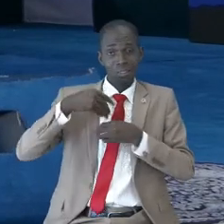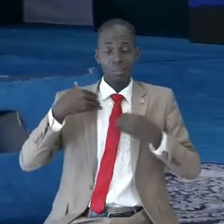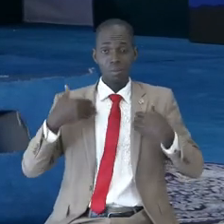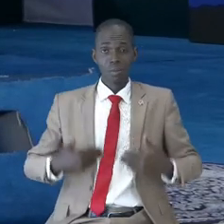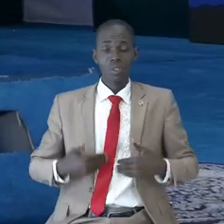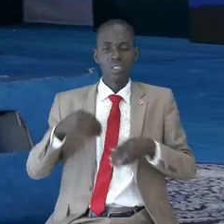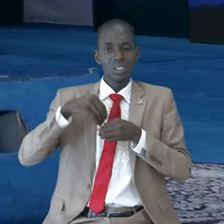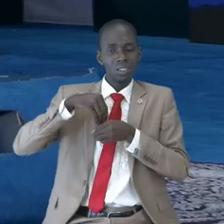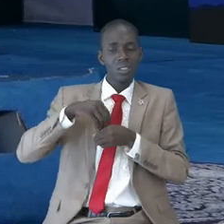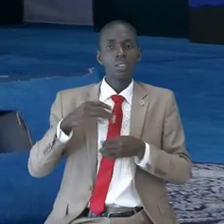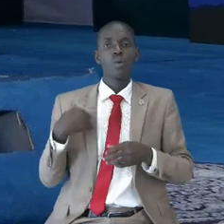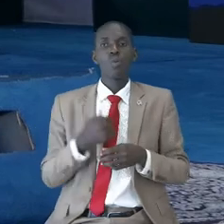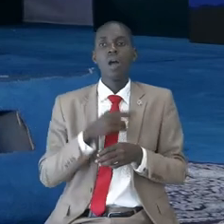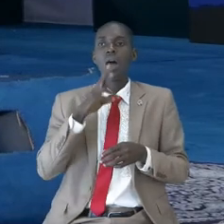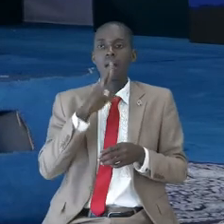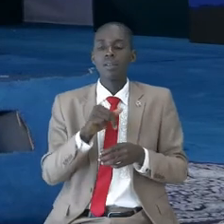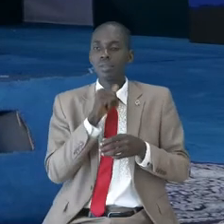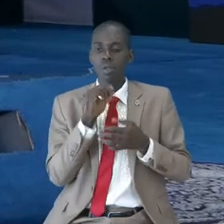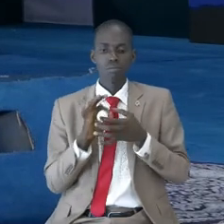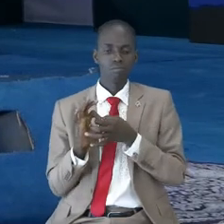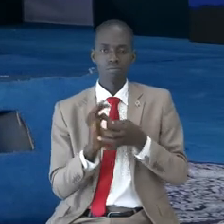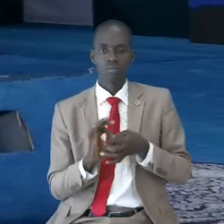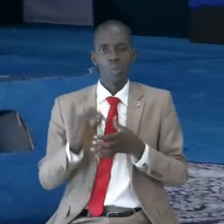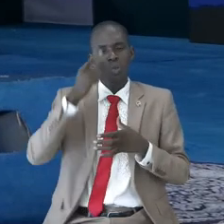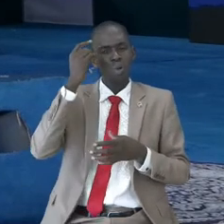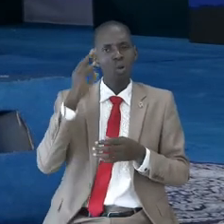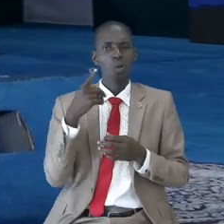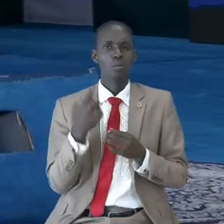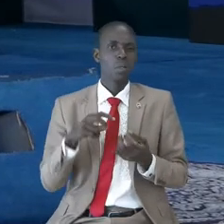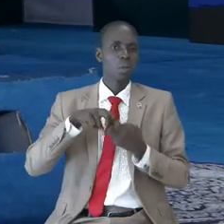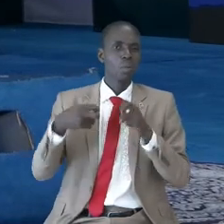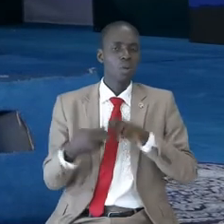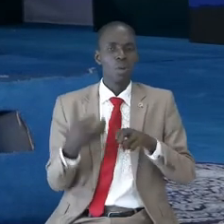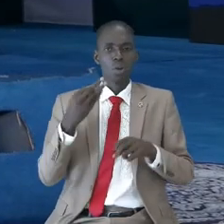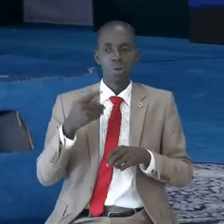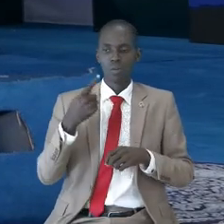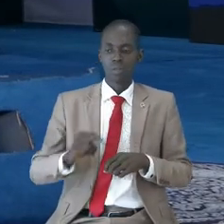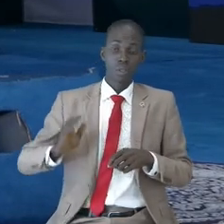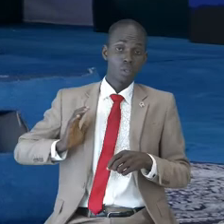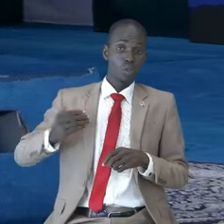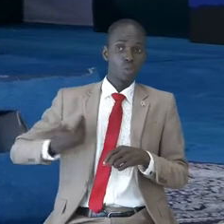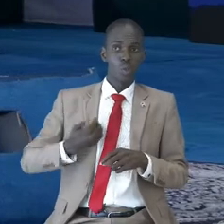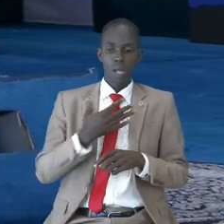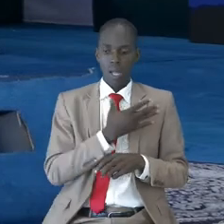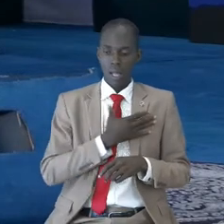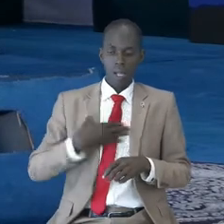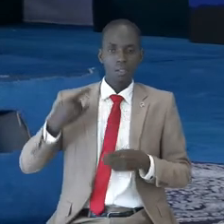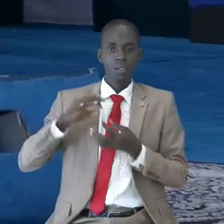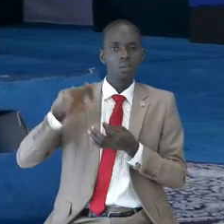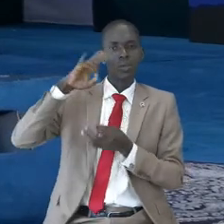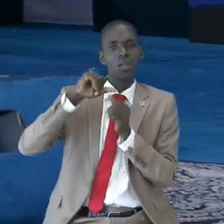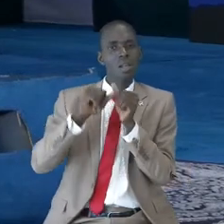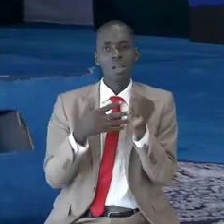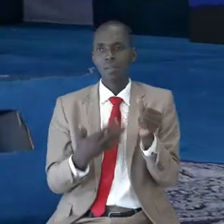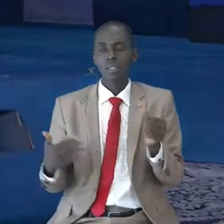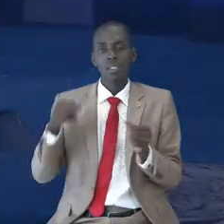we're disjointed and disorganized because of the problem of the soul and the spirit, everything needs